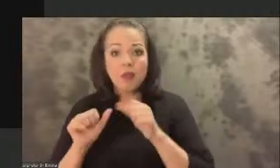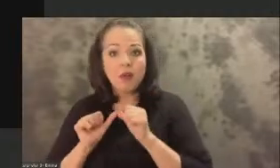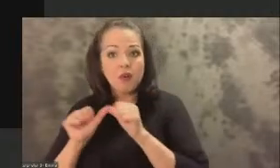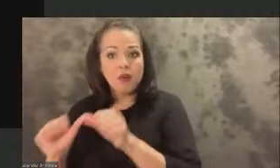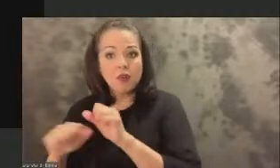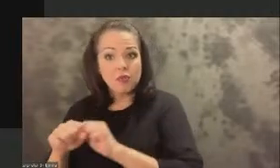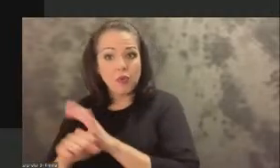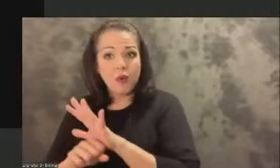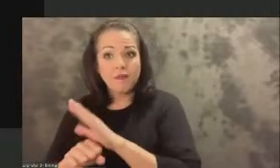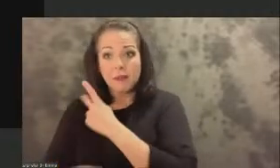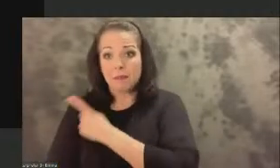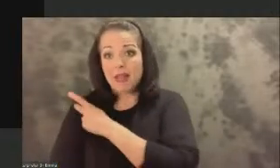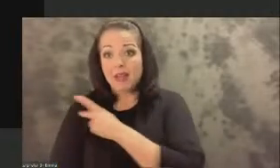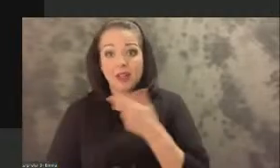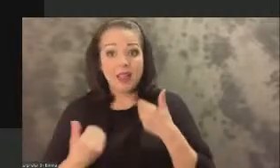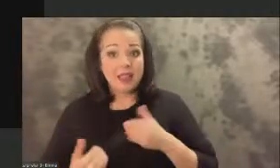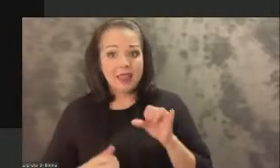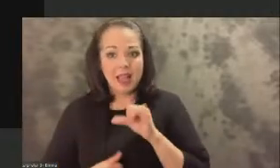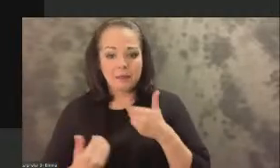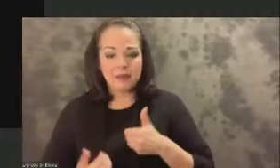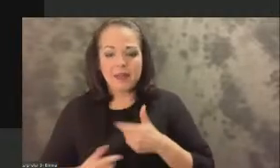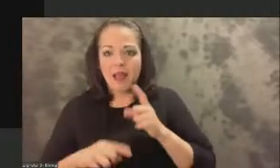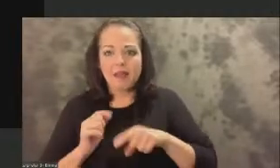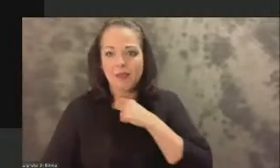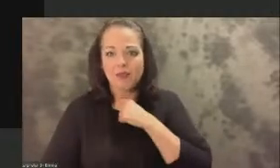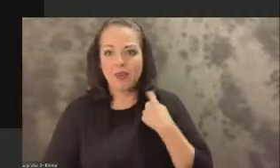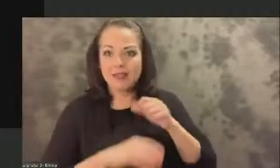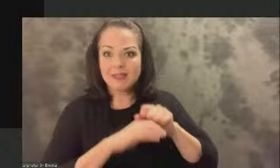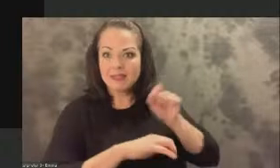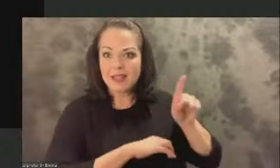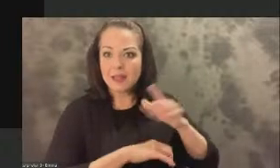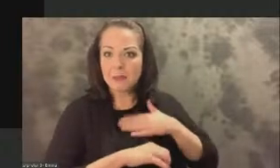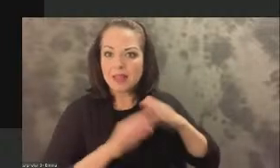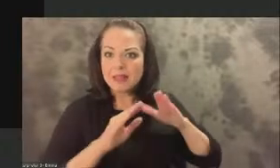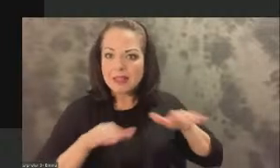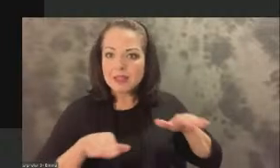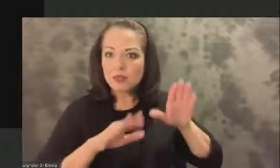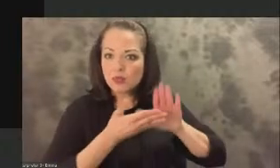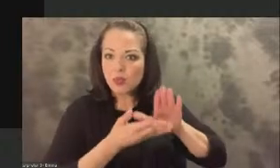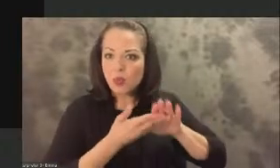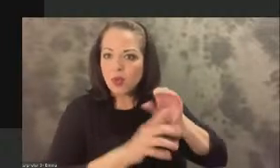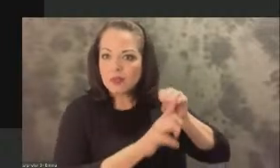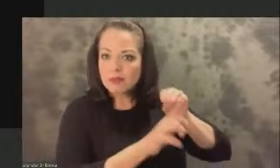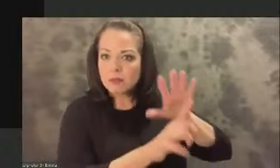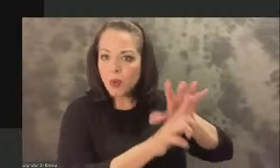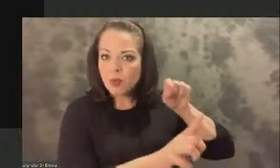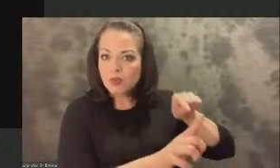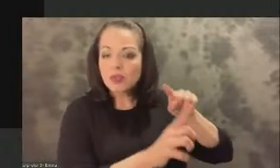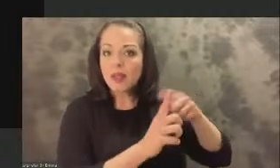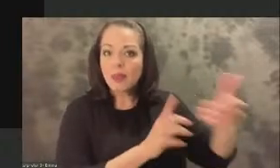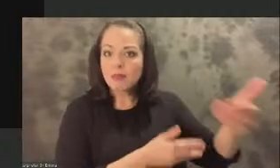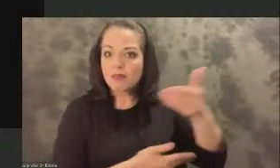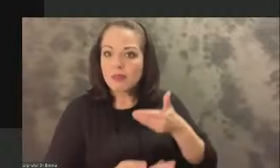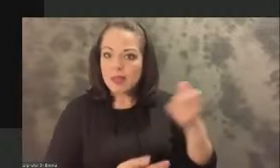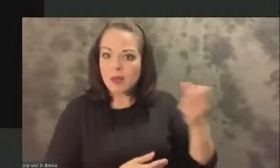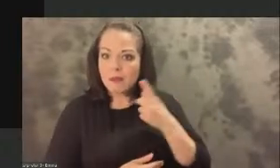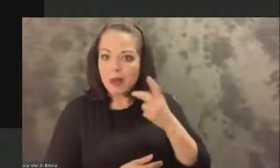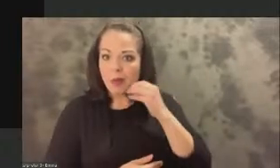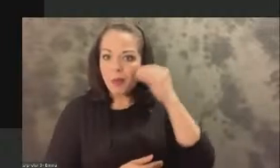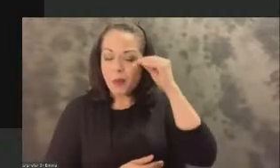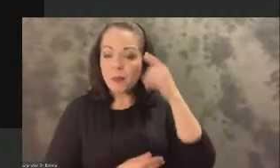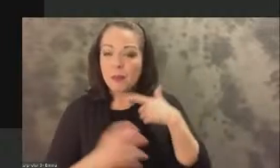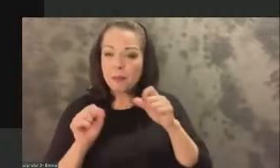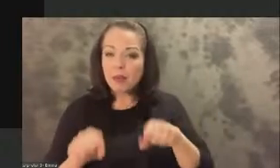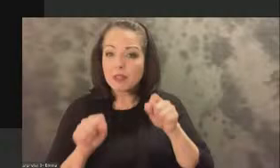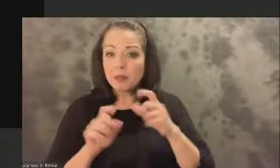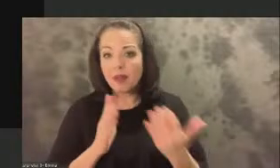I can't really risk sending my children out to school and then coming back and then potentially getting